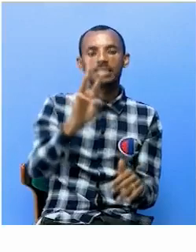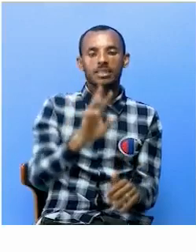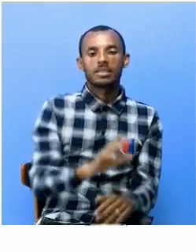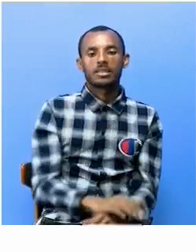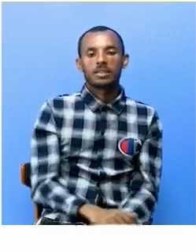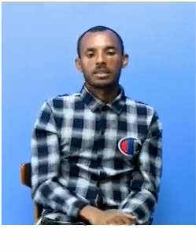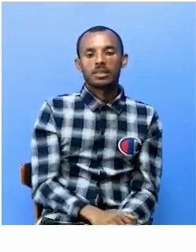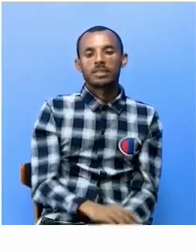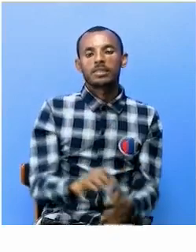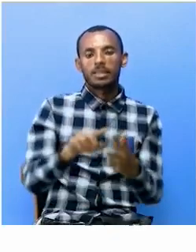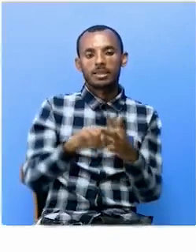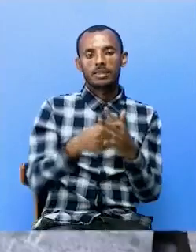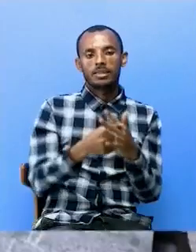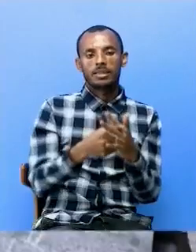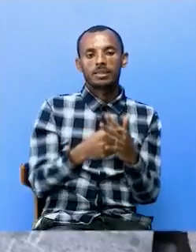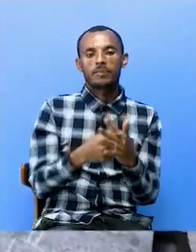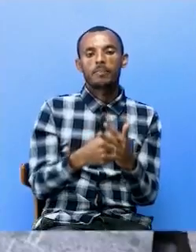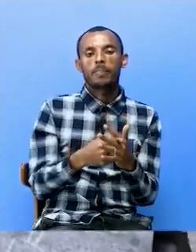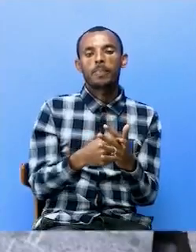Since